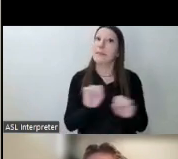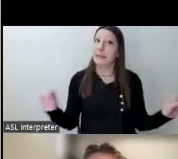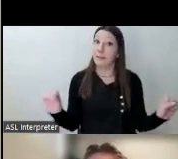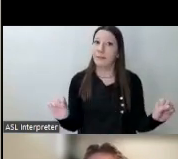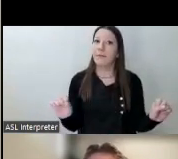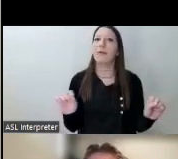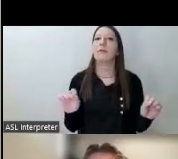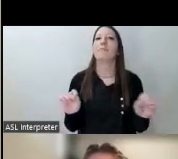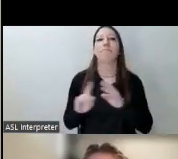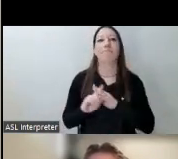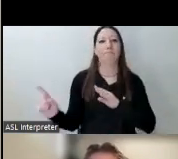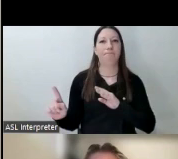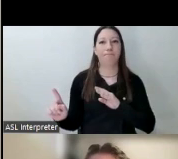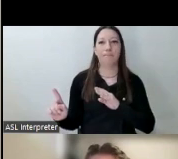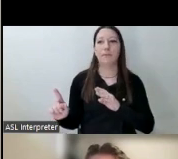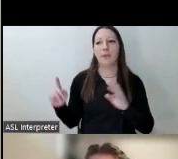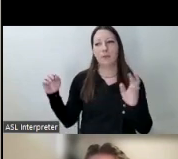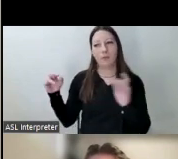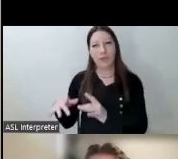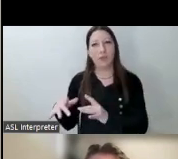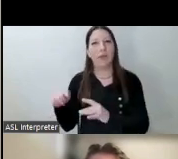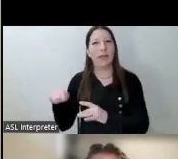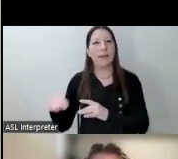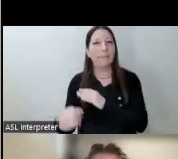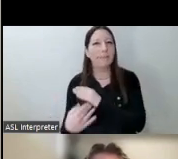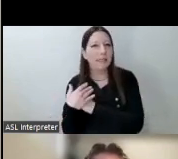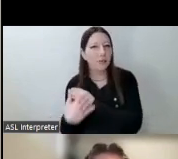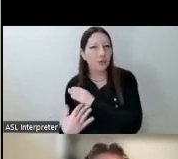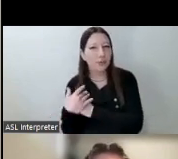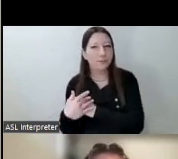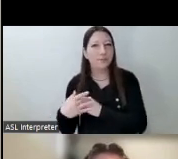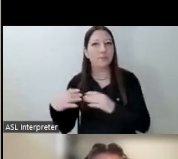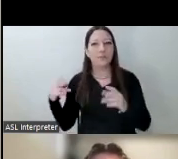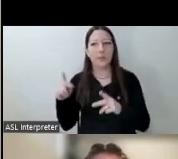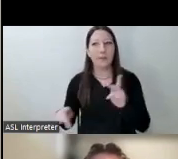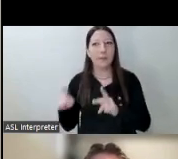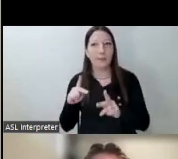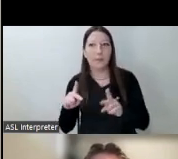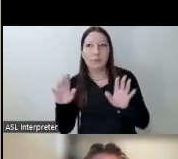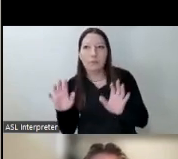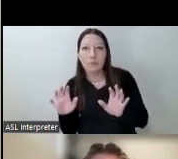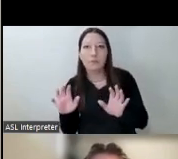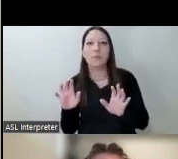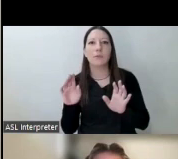joined others at a nearby beach to watch the progression of the smoke, as well as the attempts to douse the fire with water from the